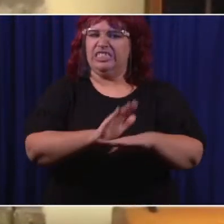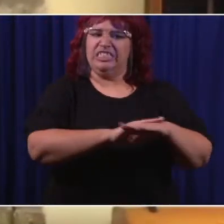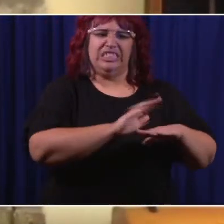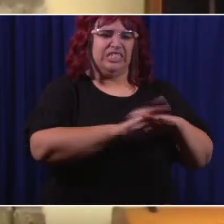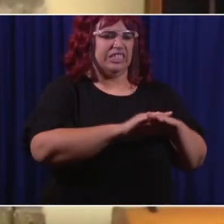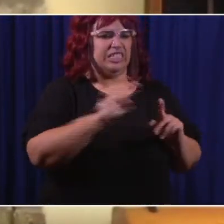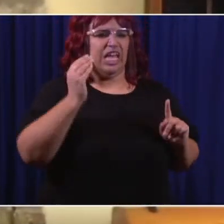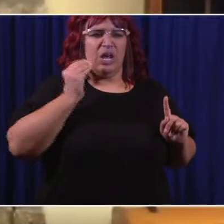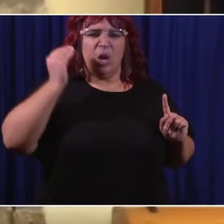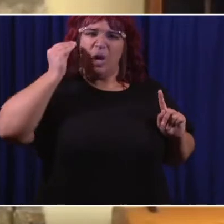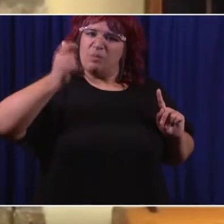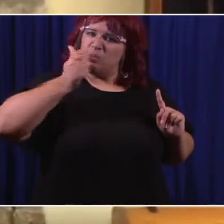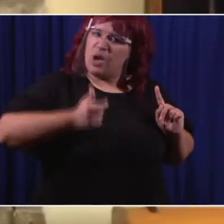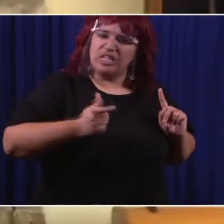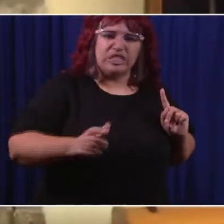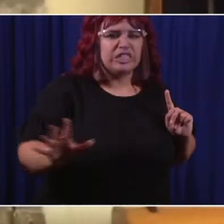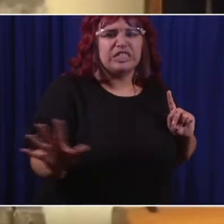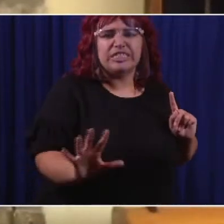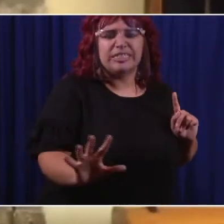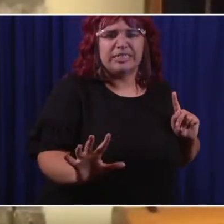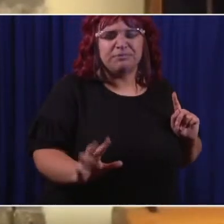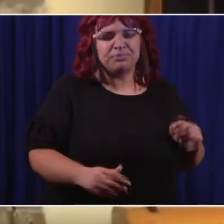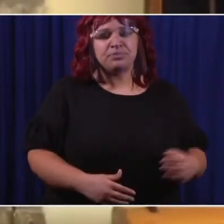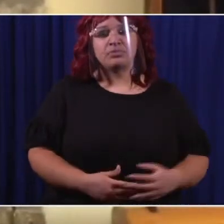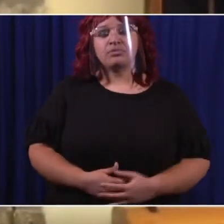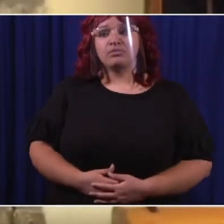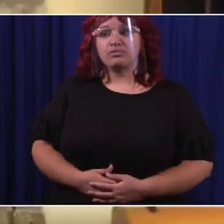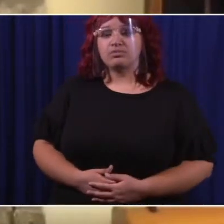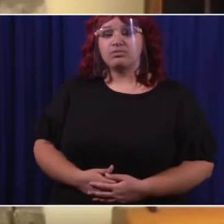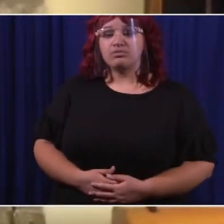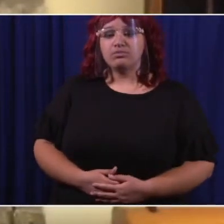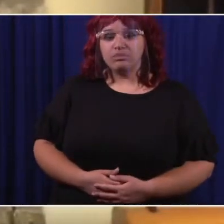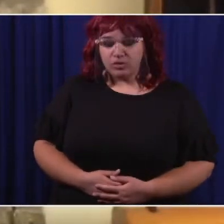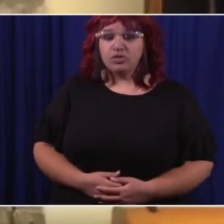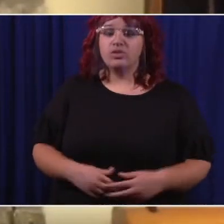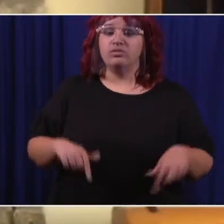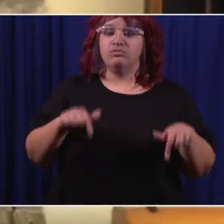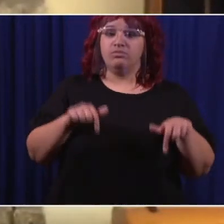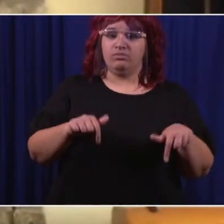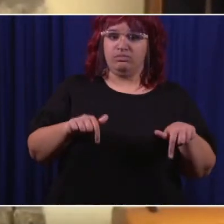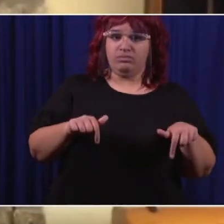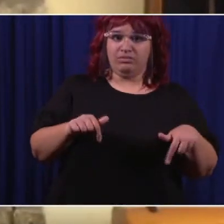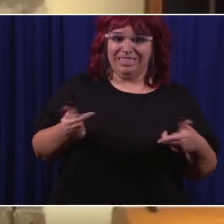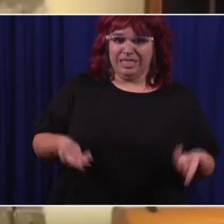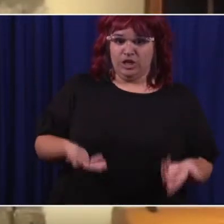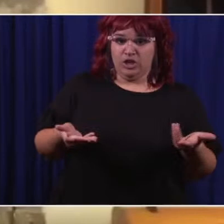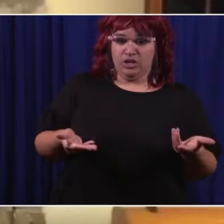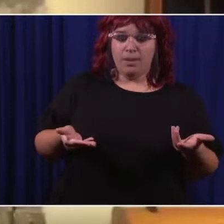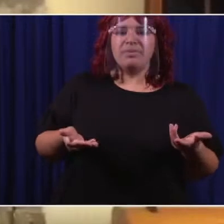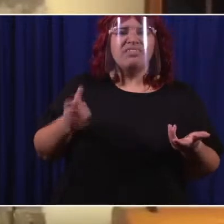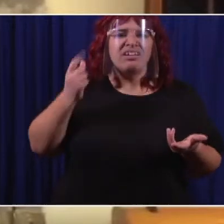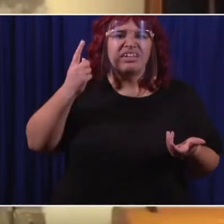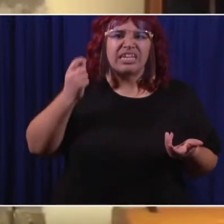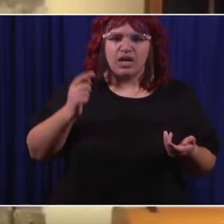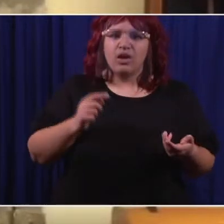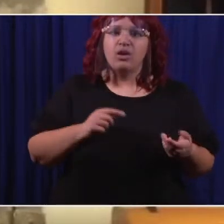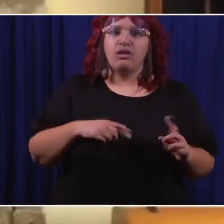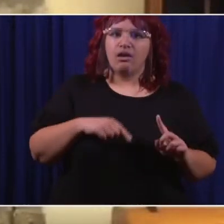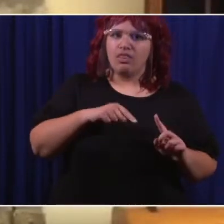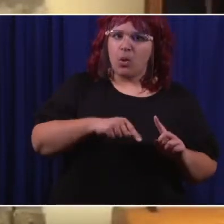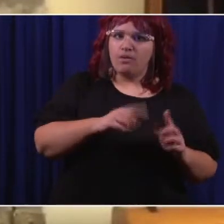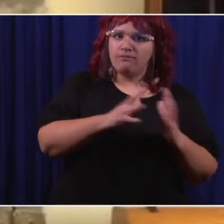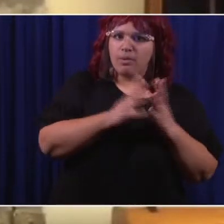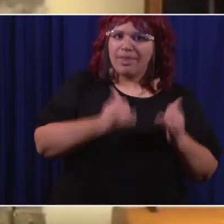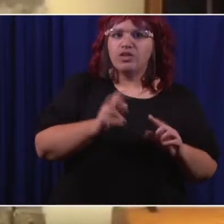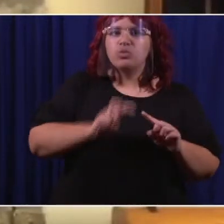scheduled to play will come from, or the Buckeyes will go to their states where test rates are higher or much higher than